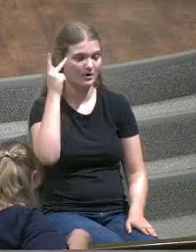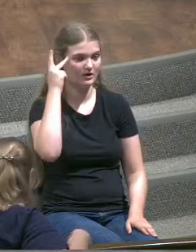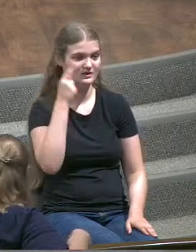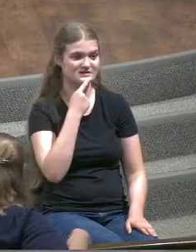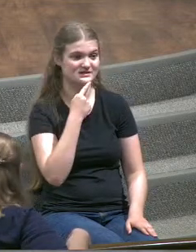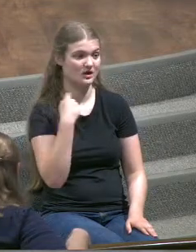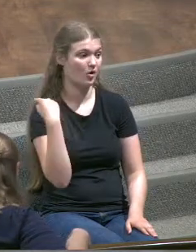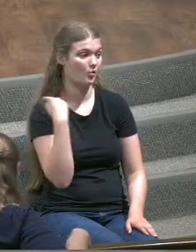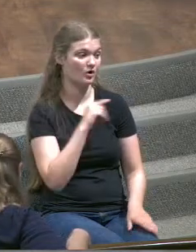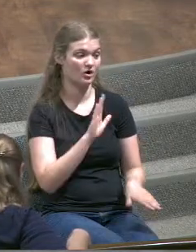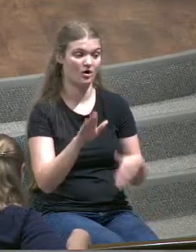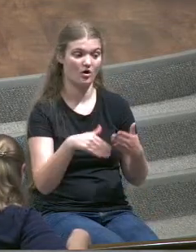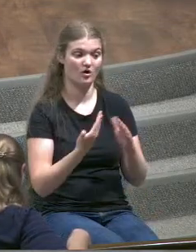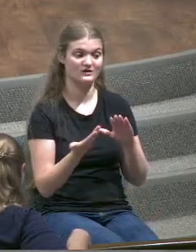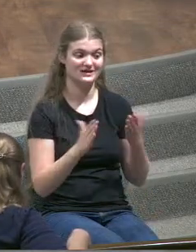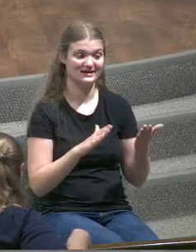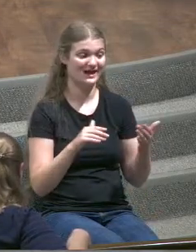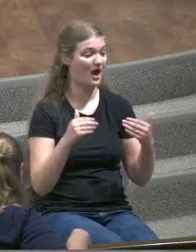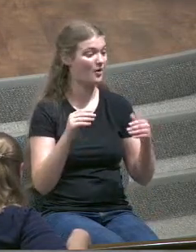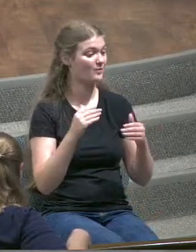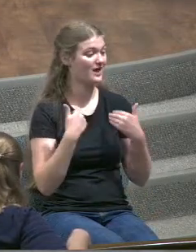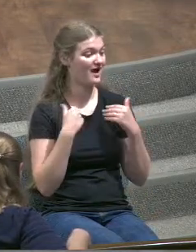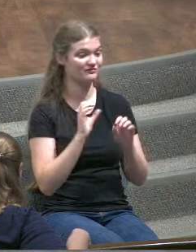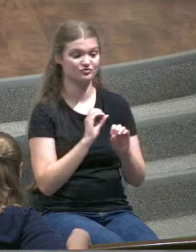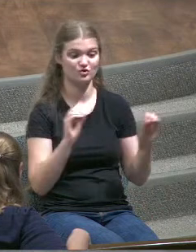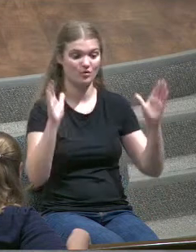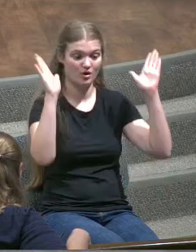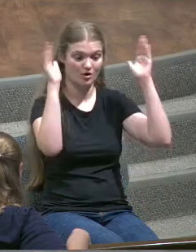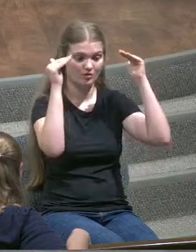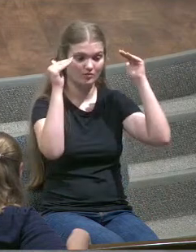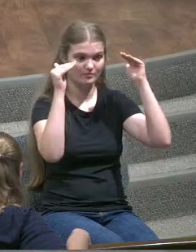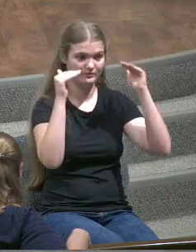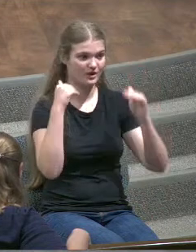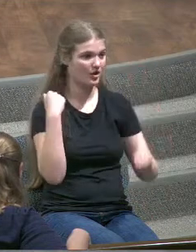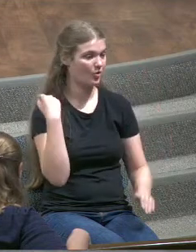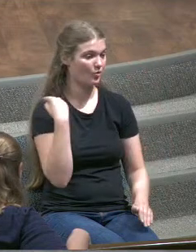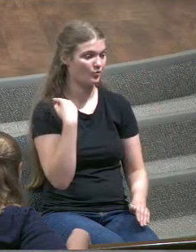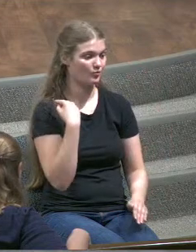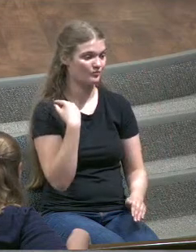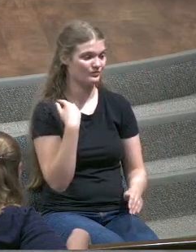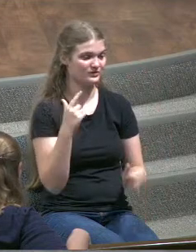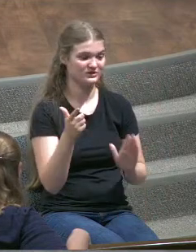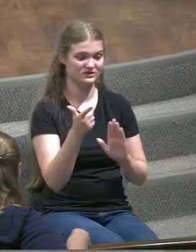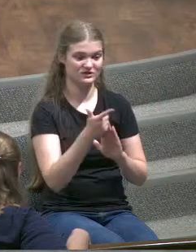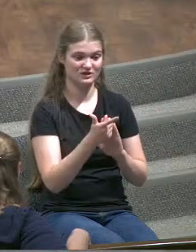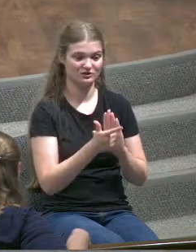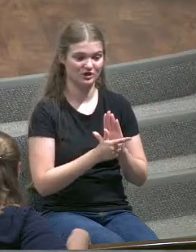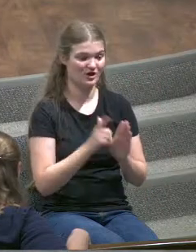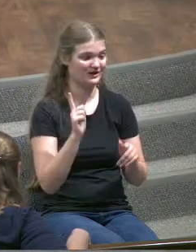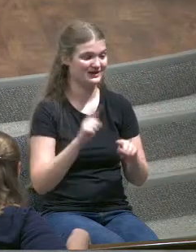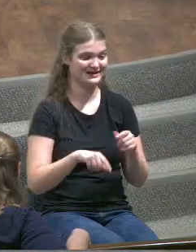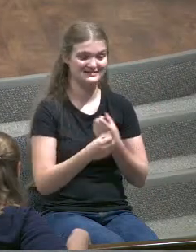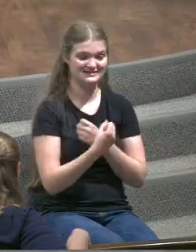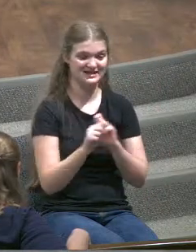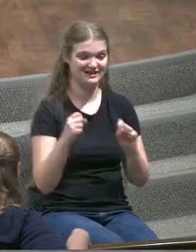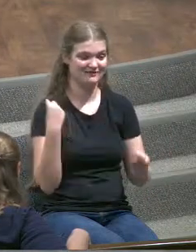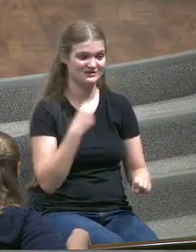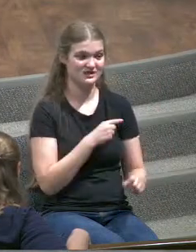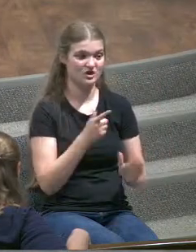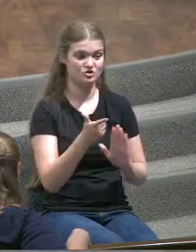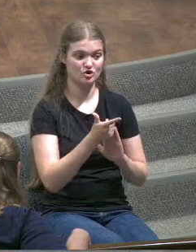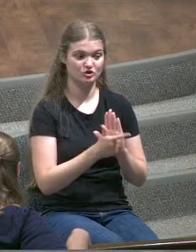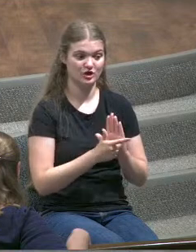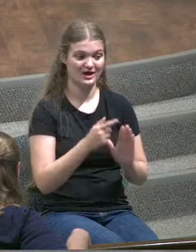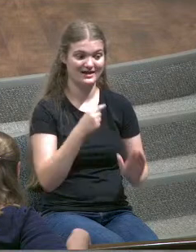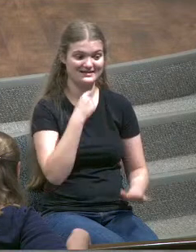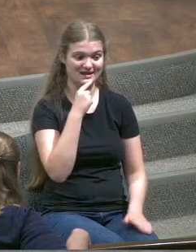we're all dead and without hope. Because he says you can't possibly keep enough commandments to save yourself, because the very law you would try to follow tells you that you